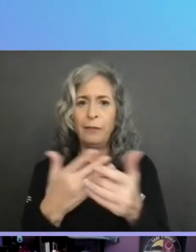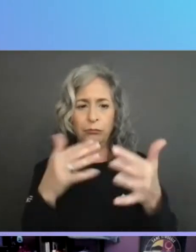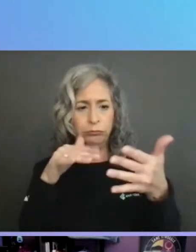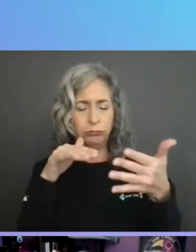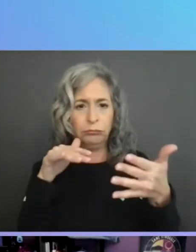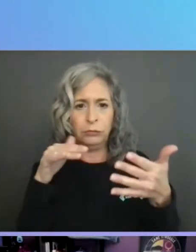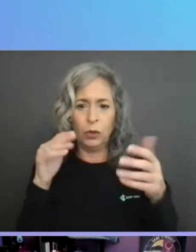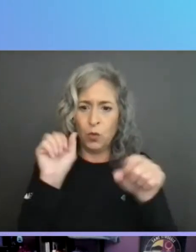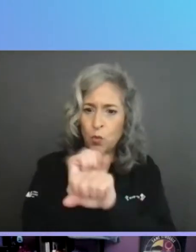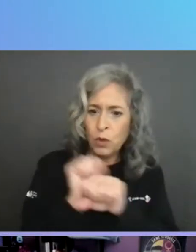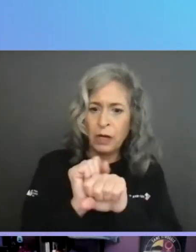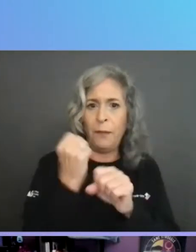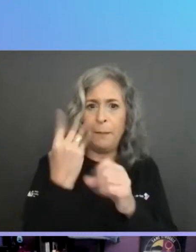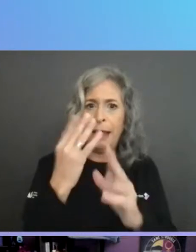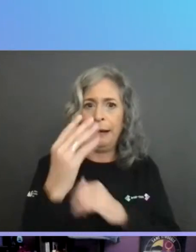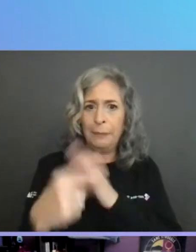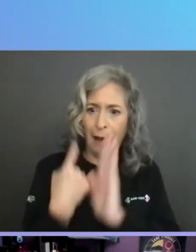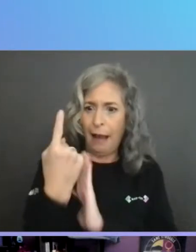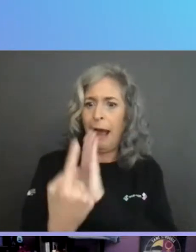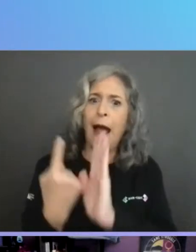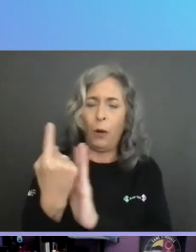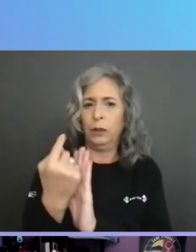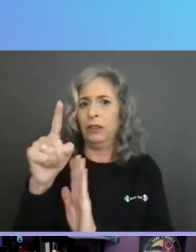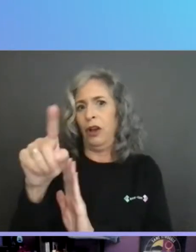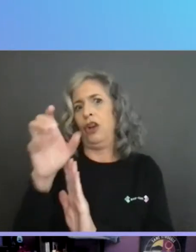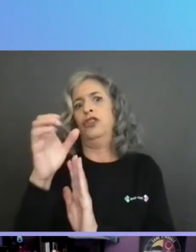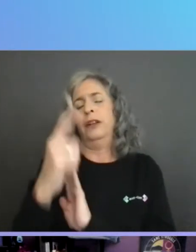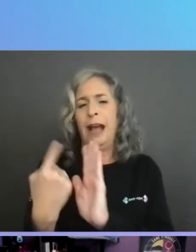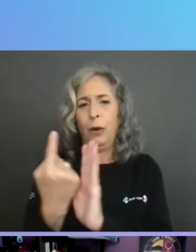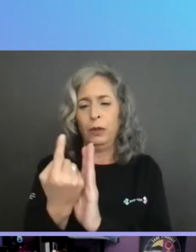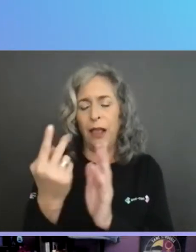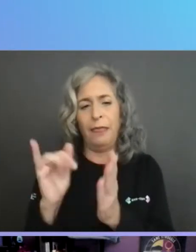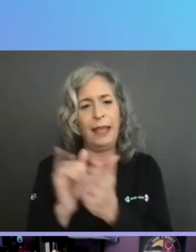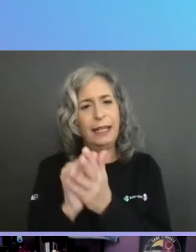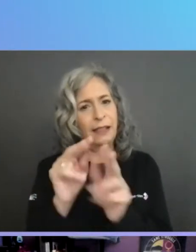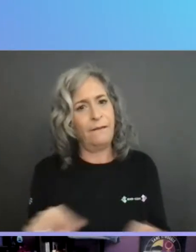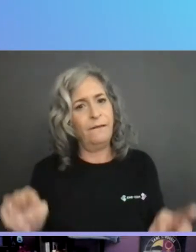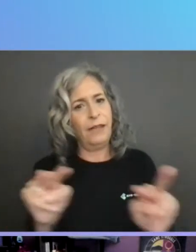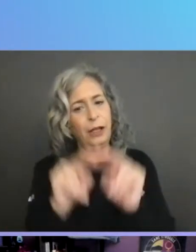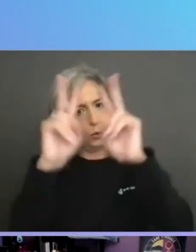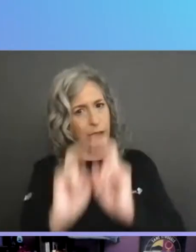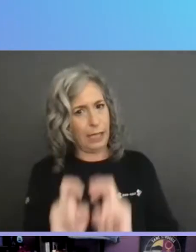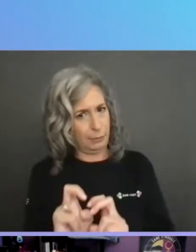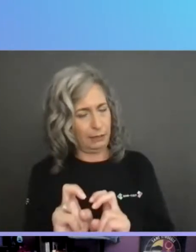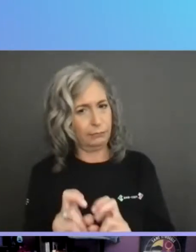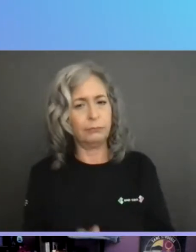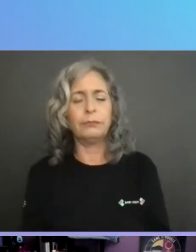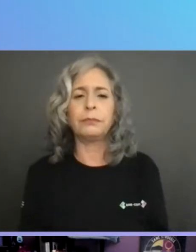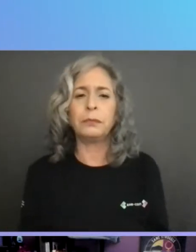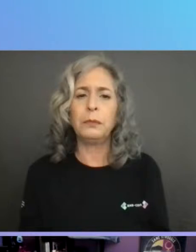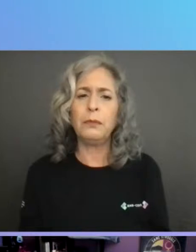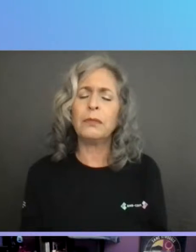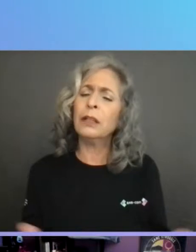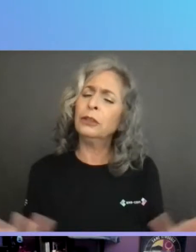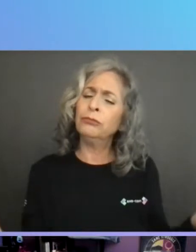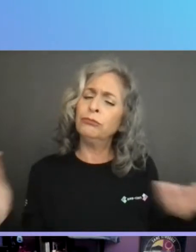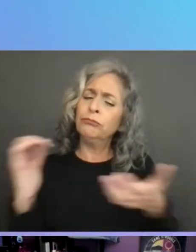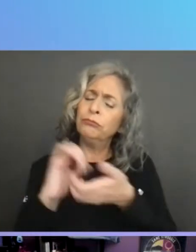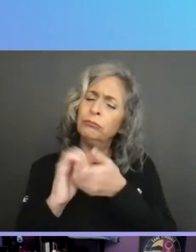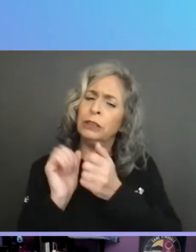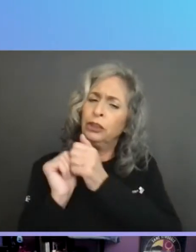together to make sure it's a valid assessment. And that's backed up with our partners with psychometricians, to put together a way